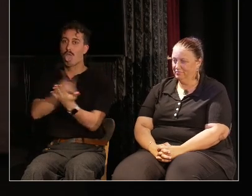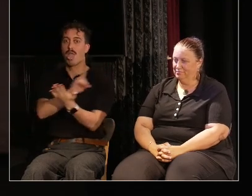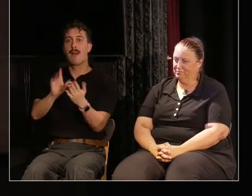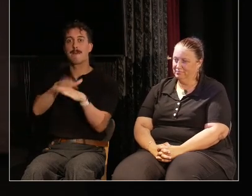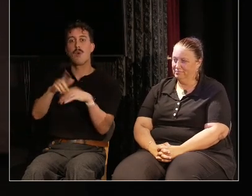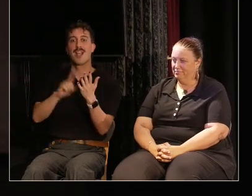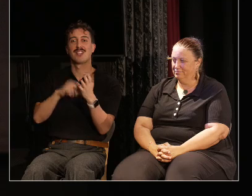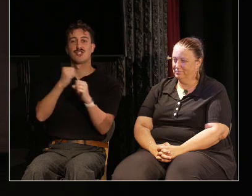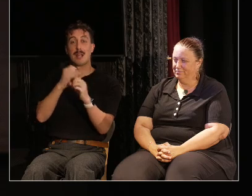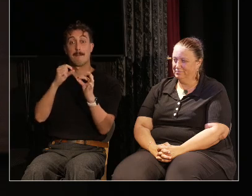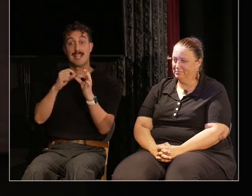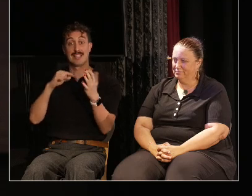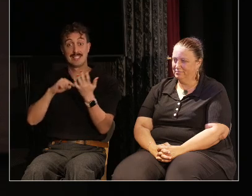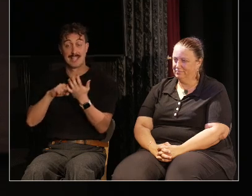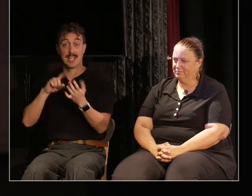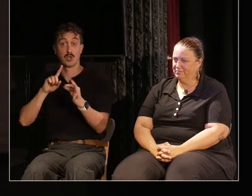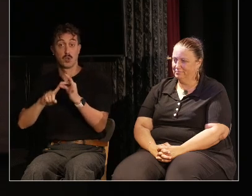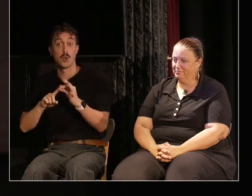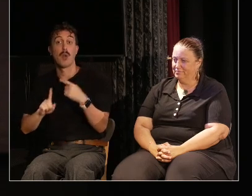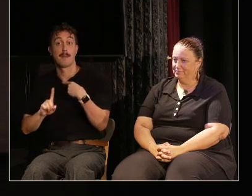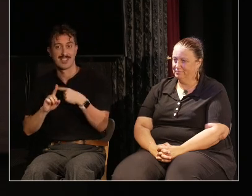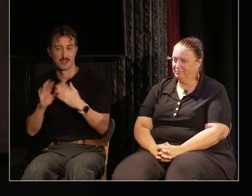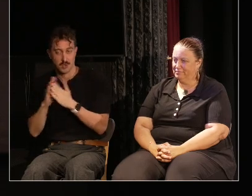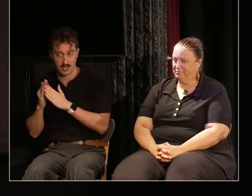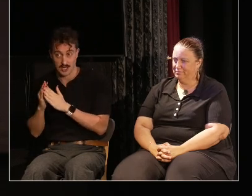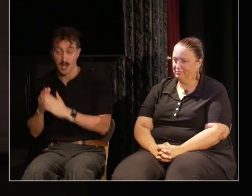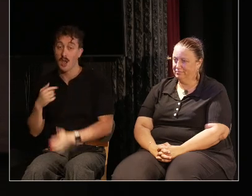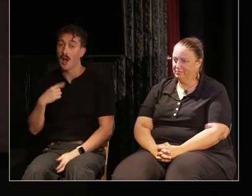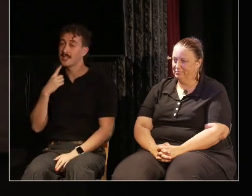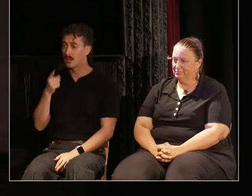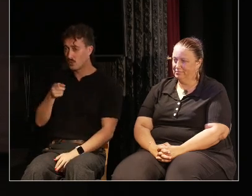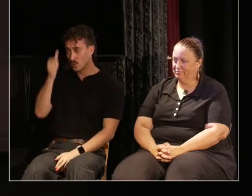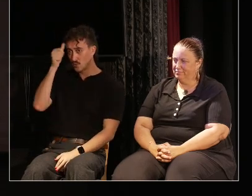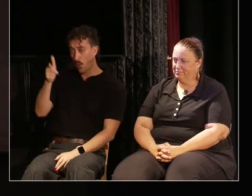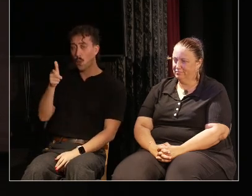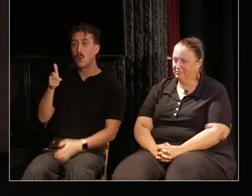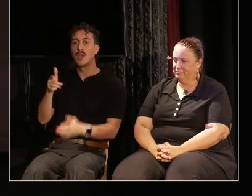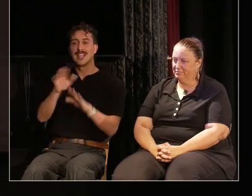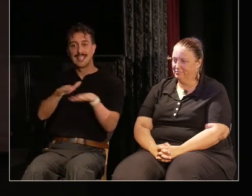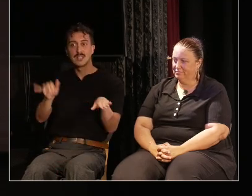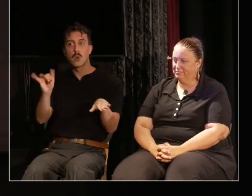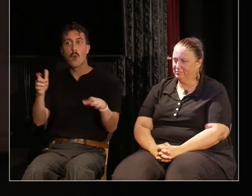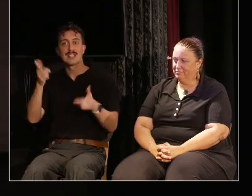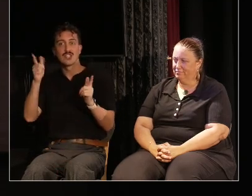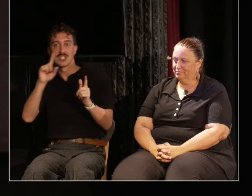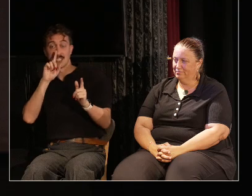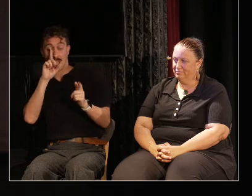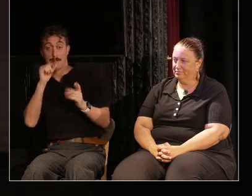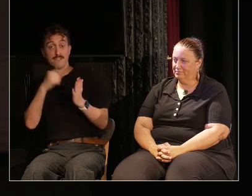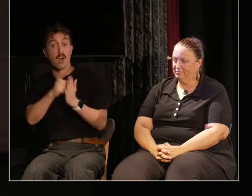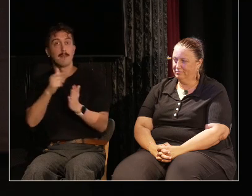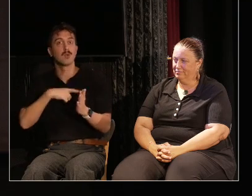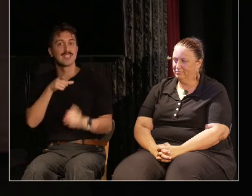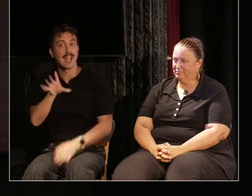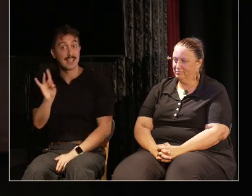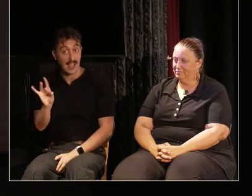communities. And I said, did you know that kids can be expelled from school or teachers can be fired because they're gay? And he's like, no, they can't. Of course they don't. And it's